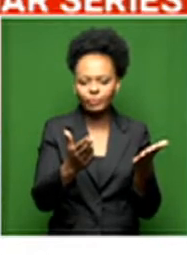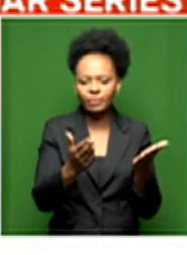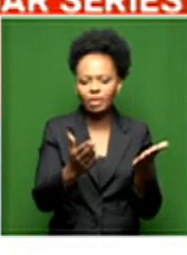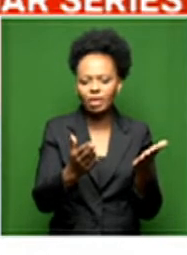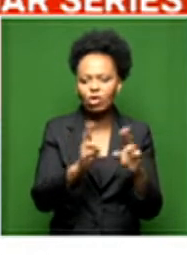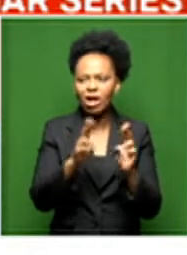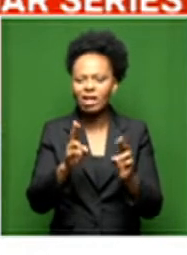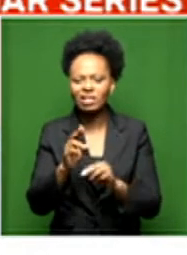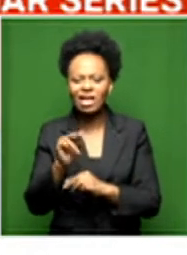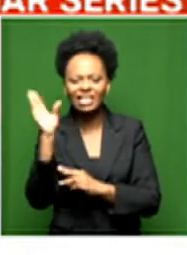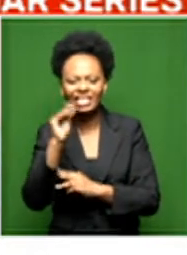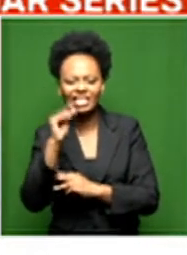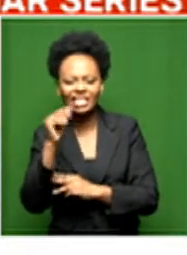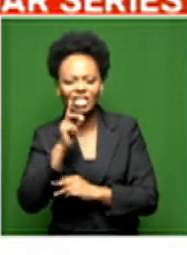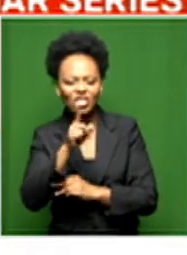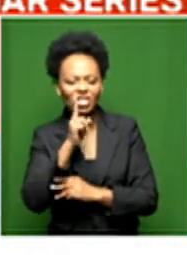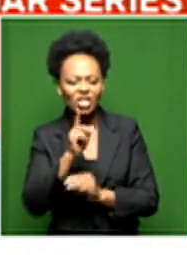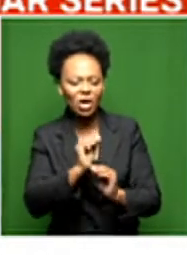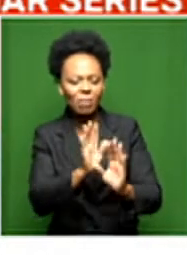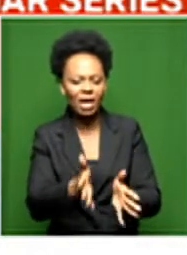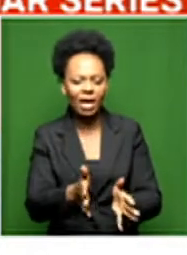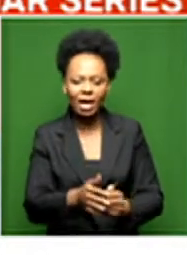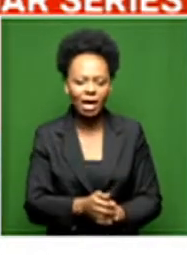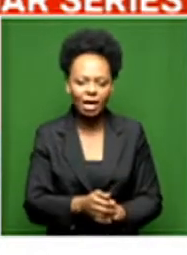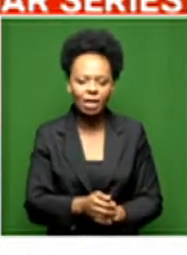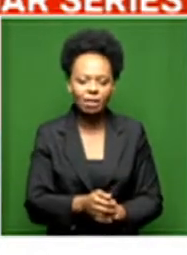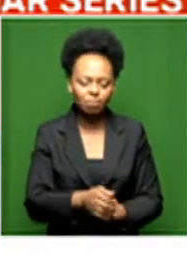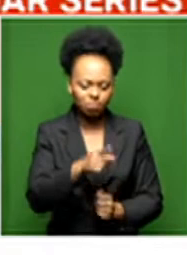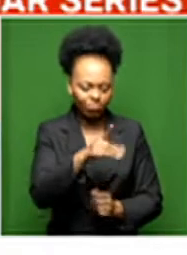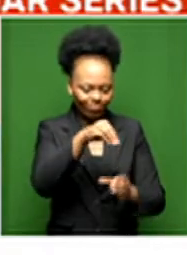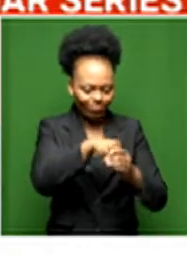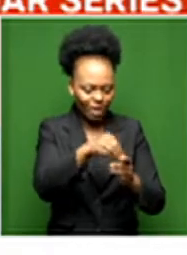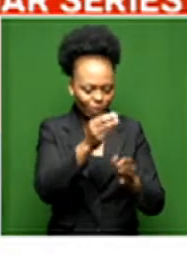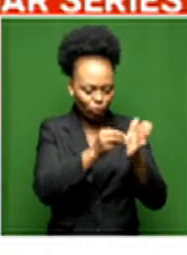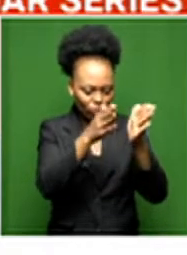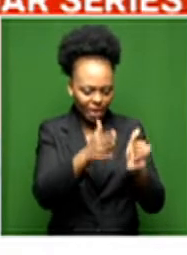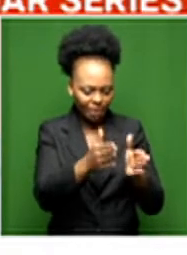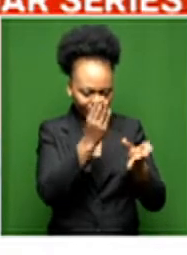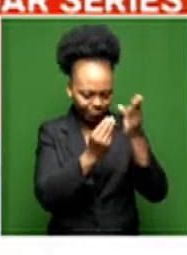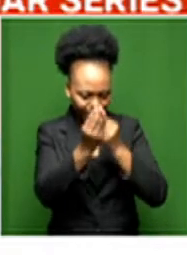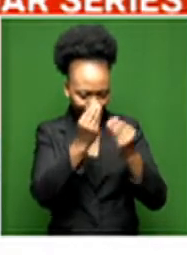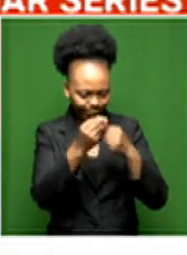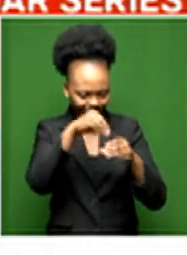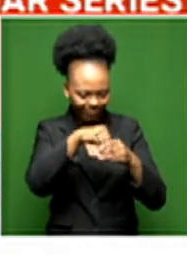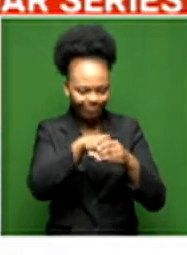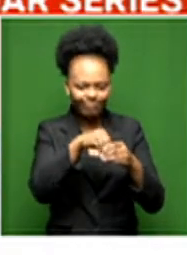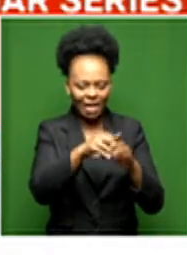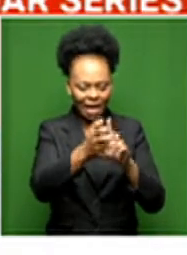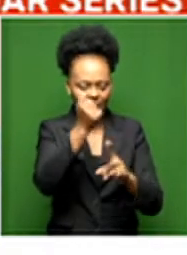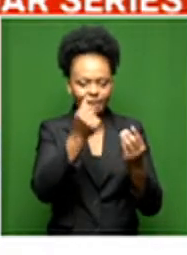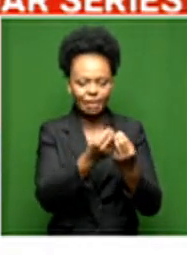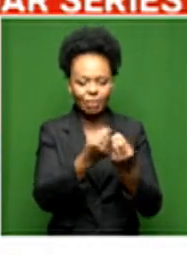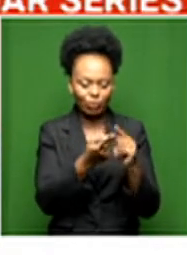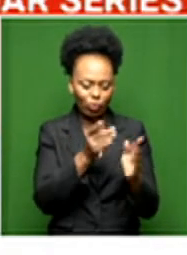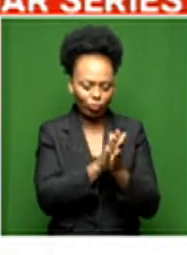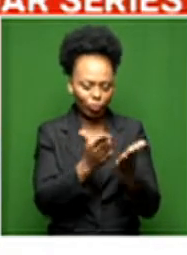in their teaching. So I think it is important that we do speak about these issues, that